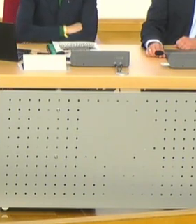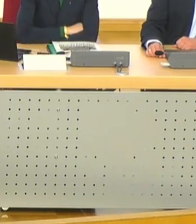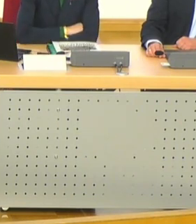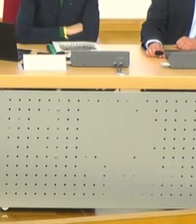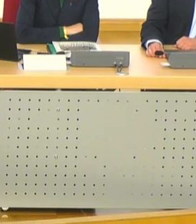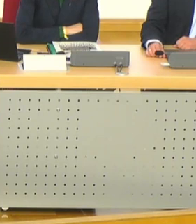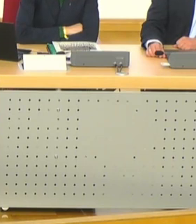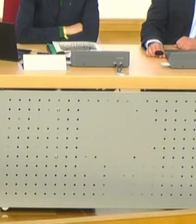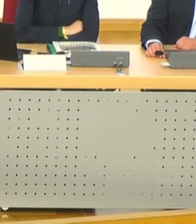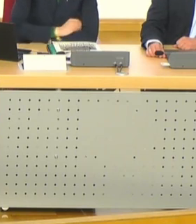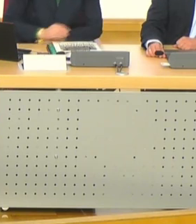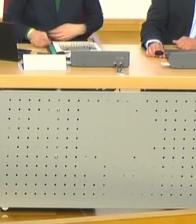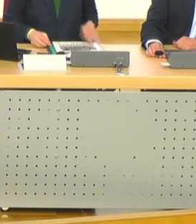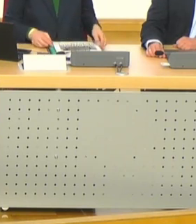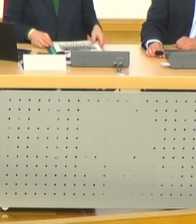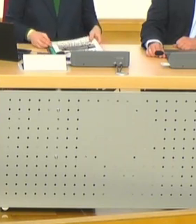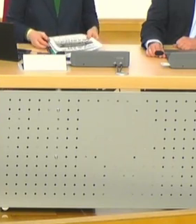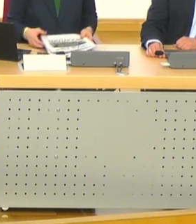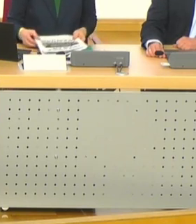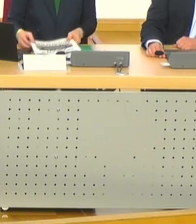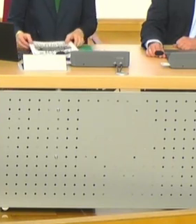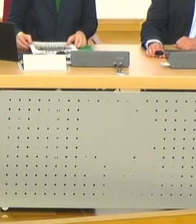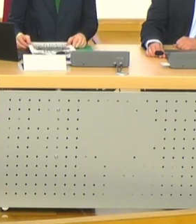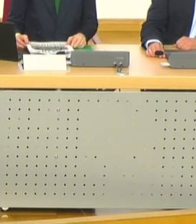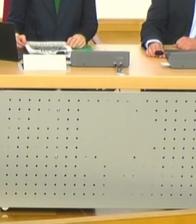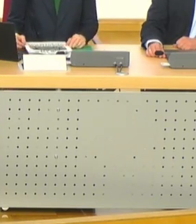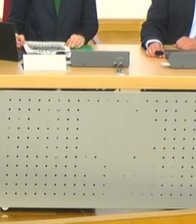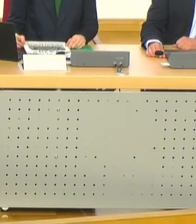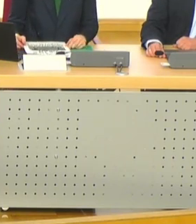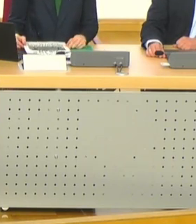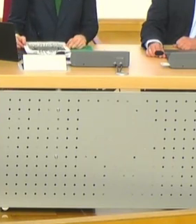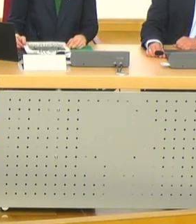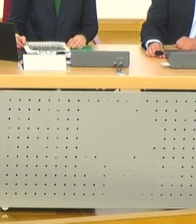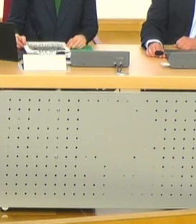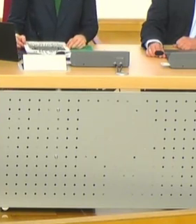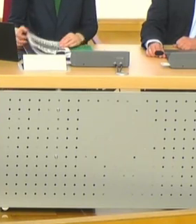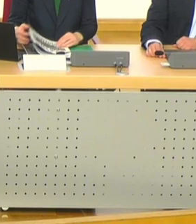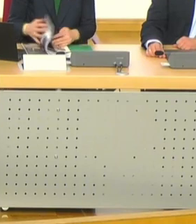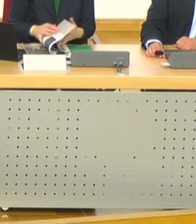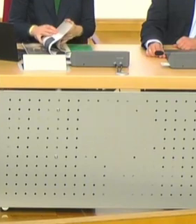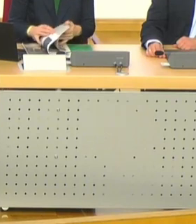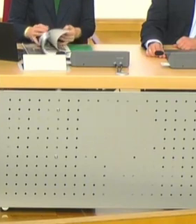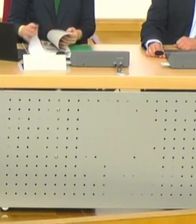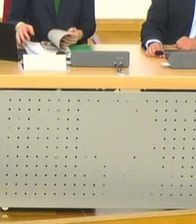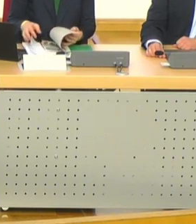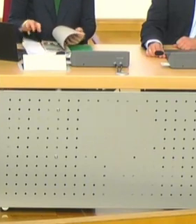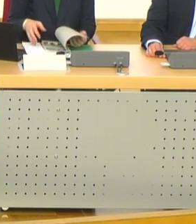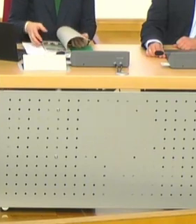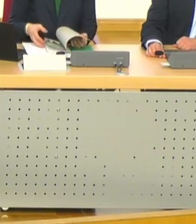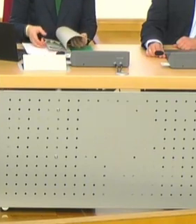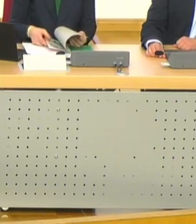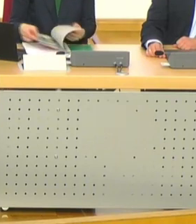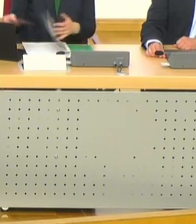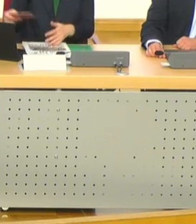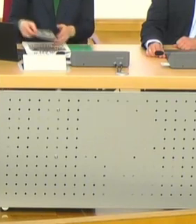but the connection between our people has existed for generations. In fact, Germans began settling in Columbus